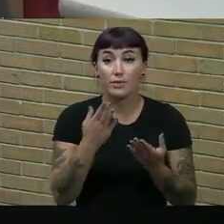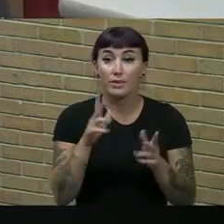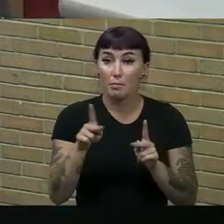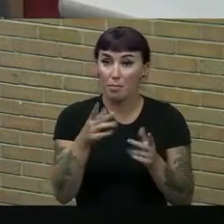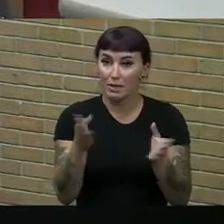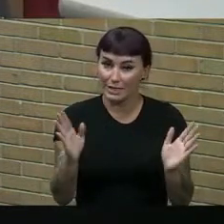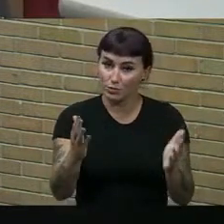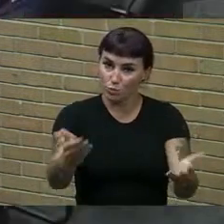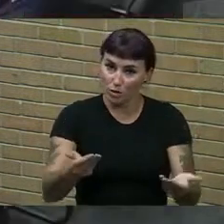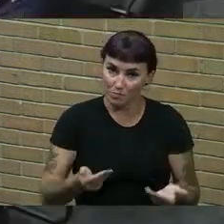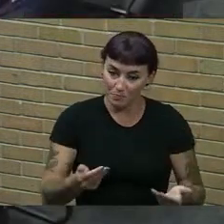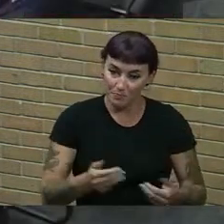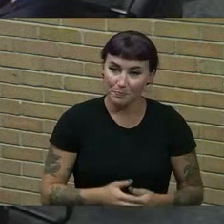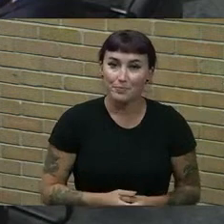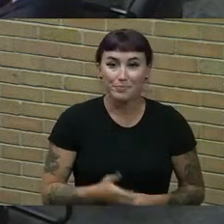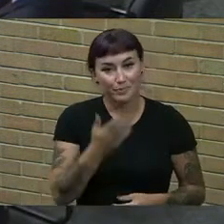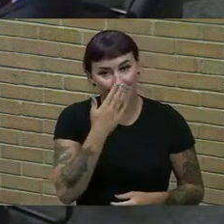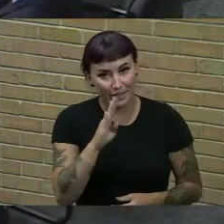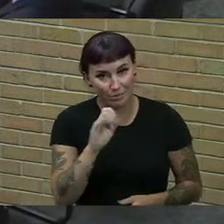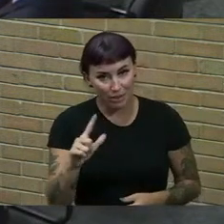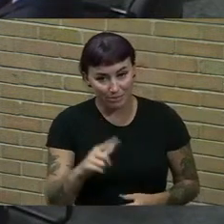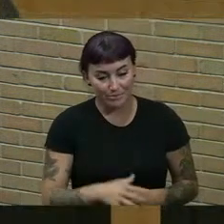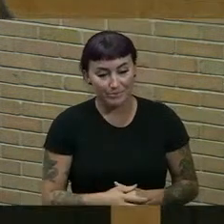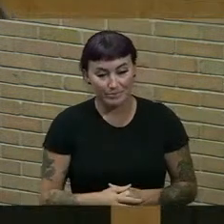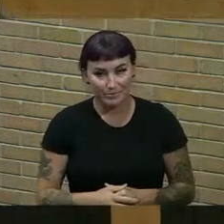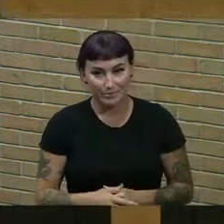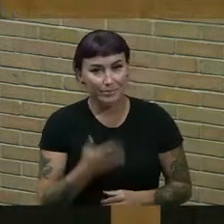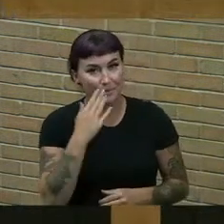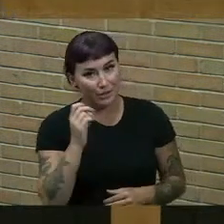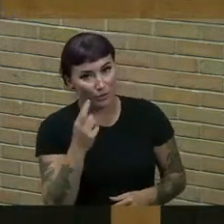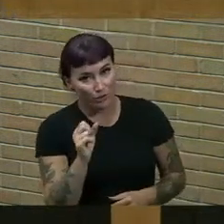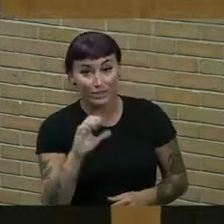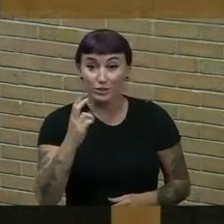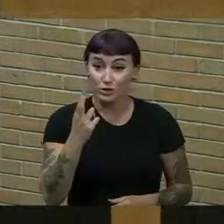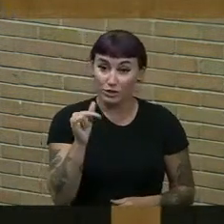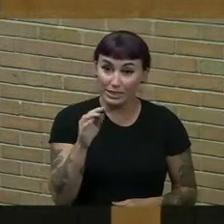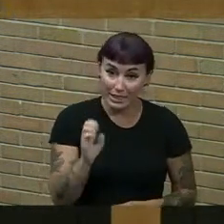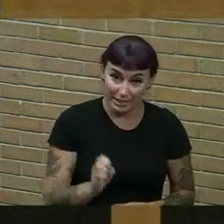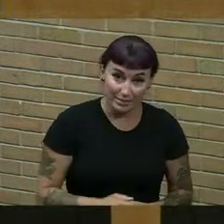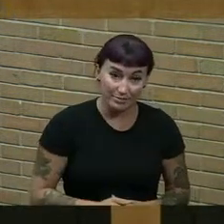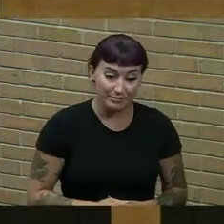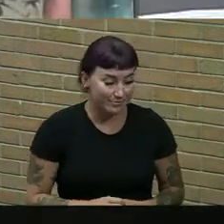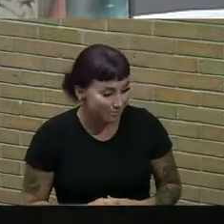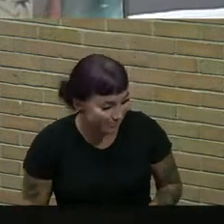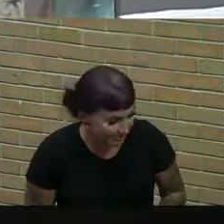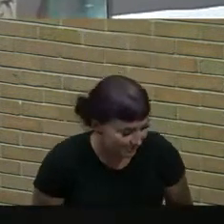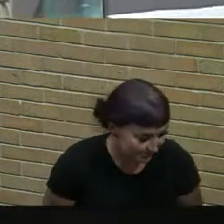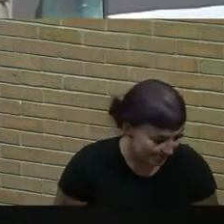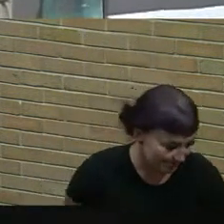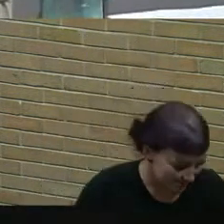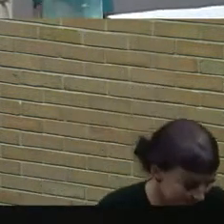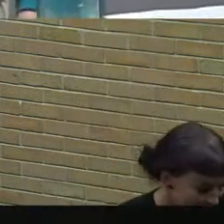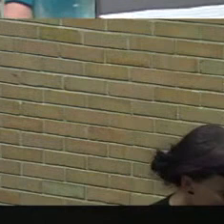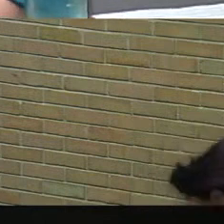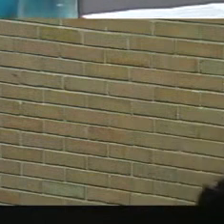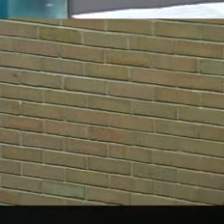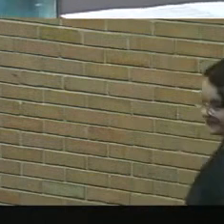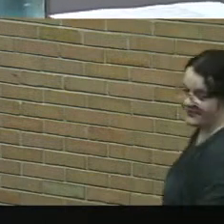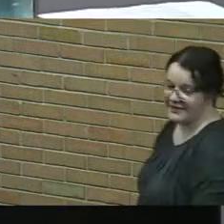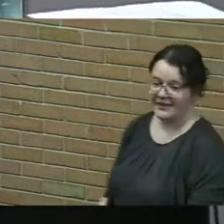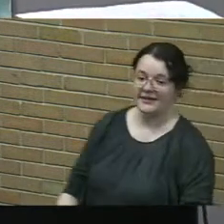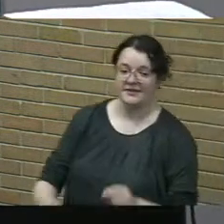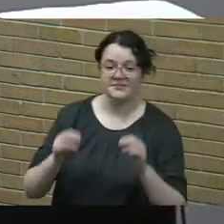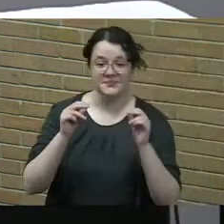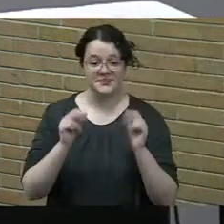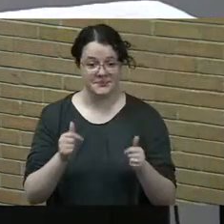welcome. Thanks, Bill. Thank you, Chris. Christine? And immediately following Public